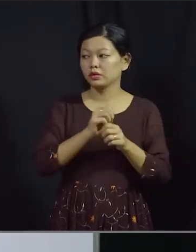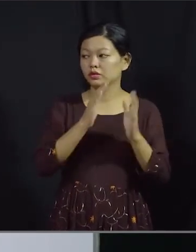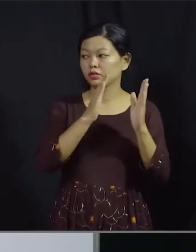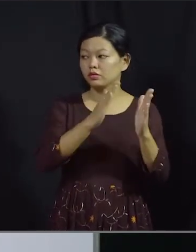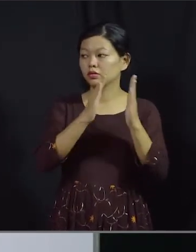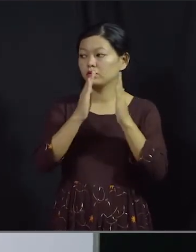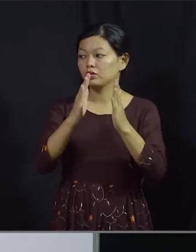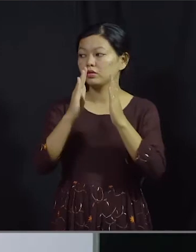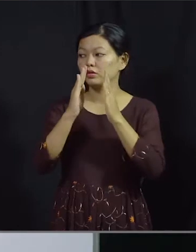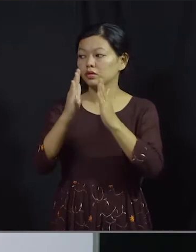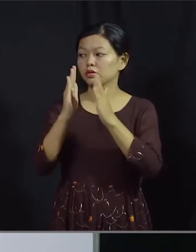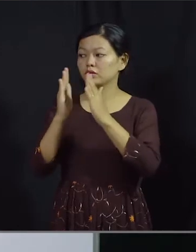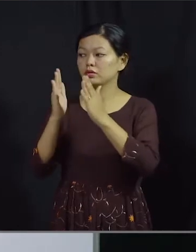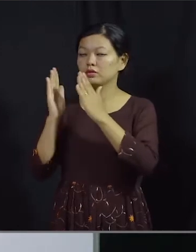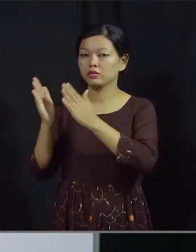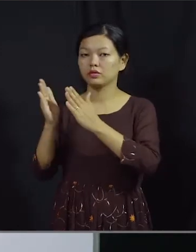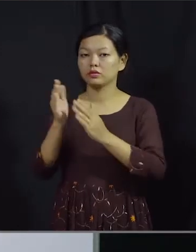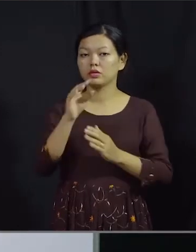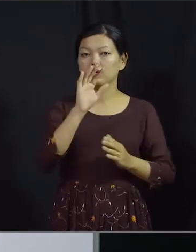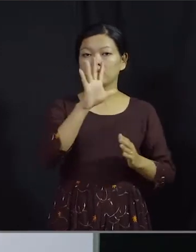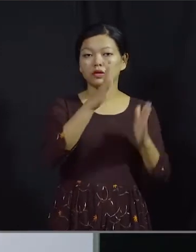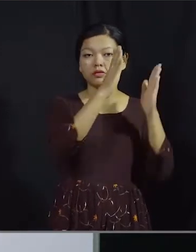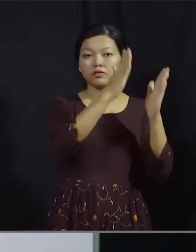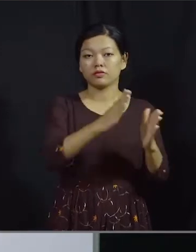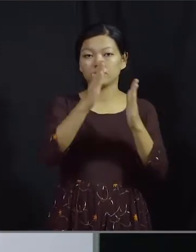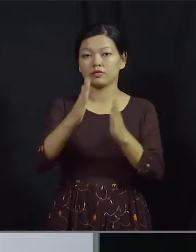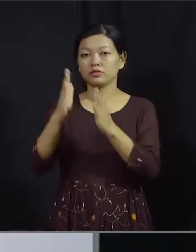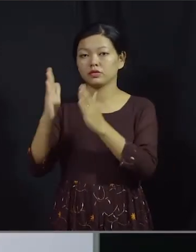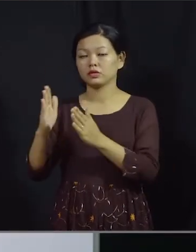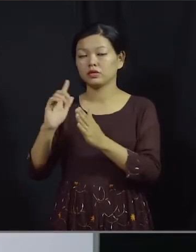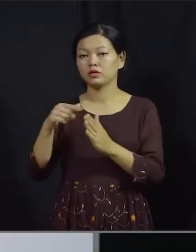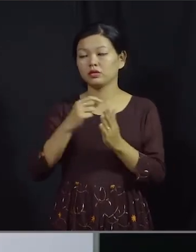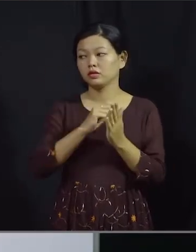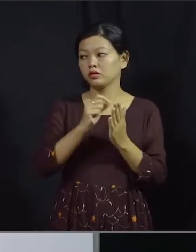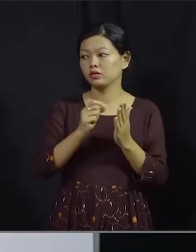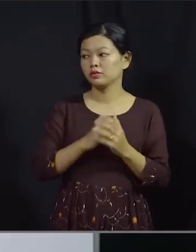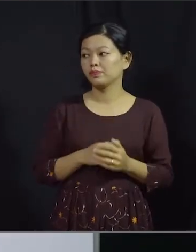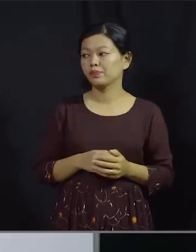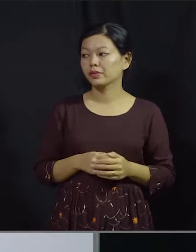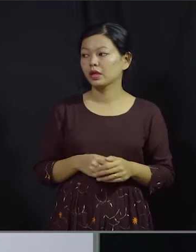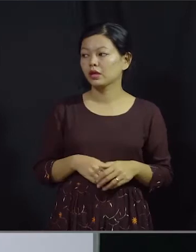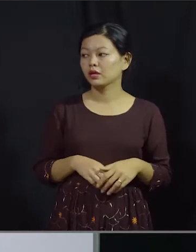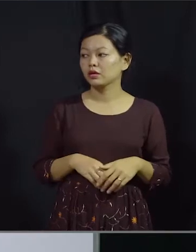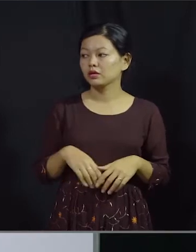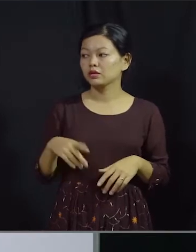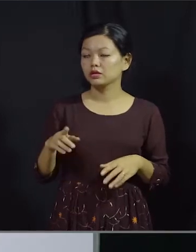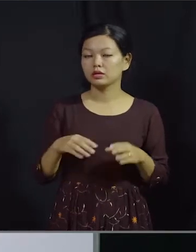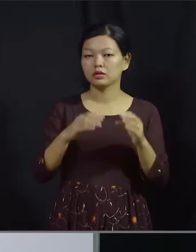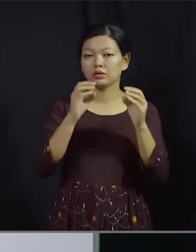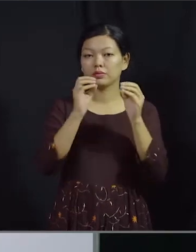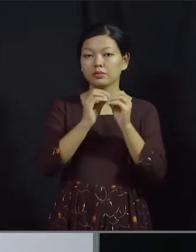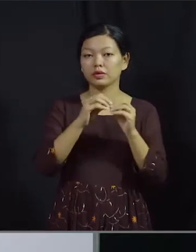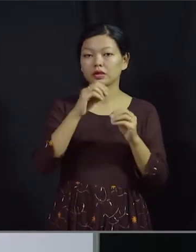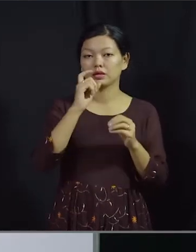ledger folio, debtor, creditor. So B's capital account, debtor, to A's capital